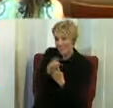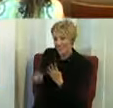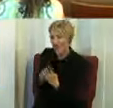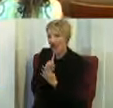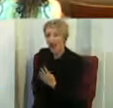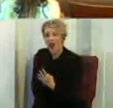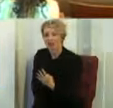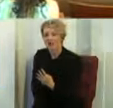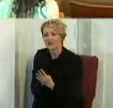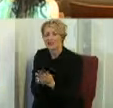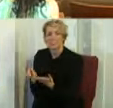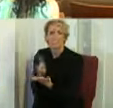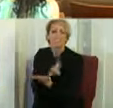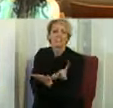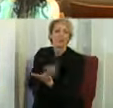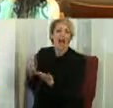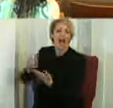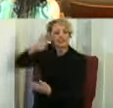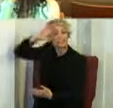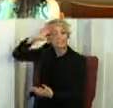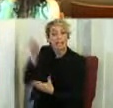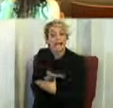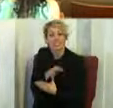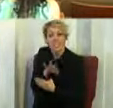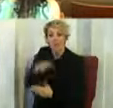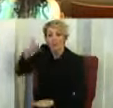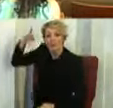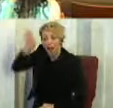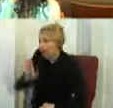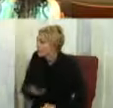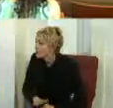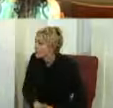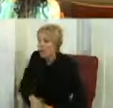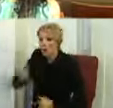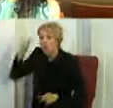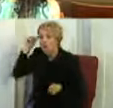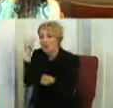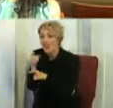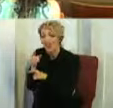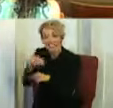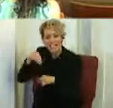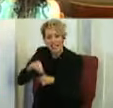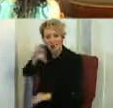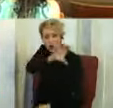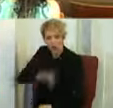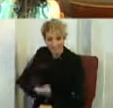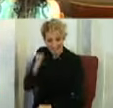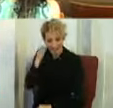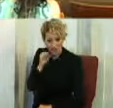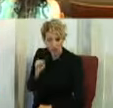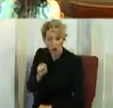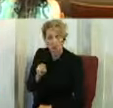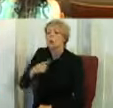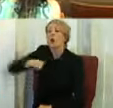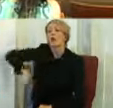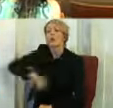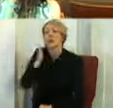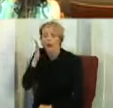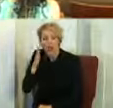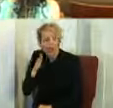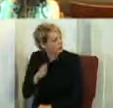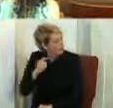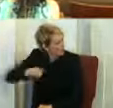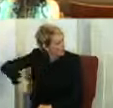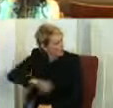are the divine sons of God, brothers in Christ? If so, would you please say, we will. We